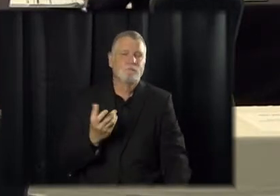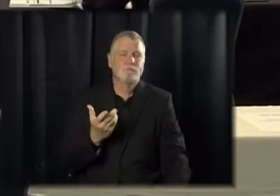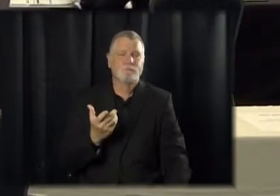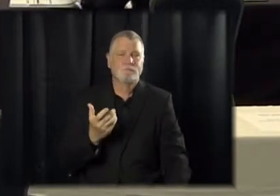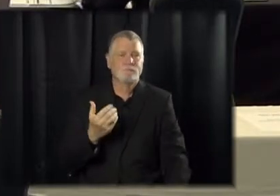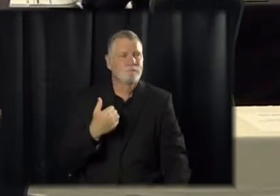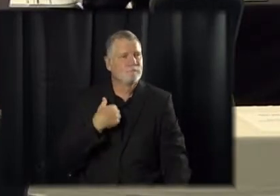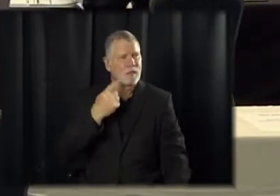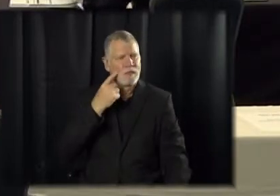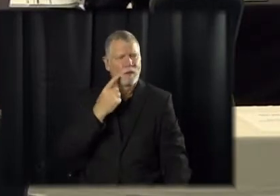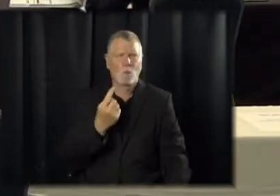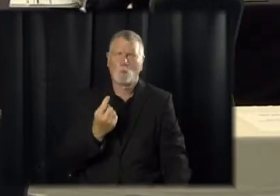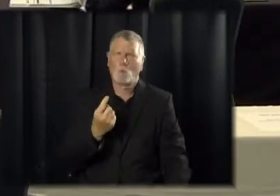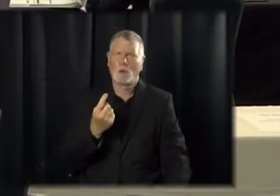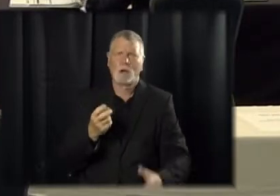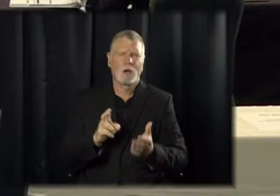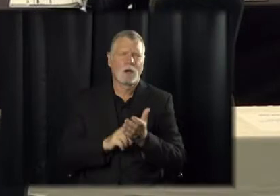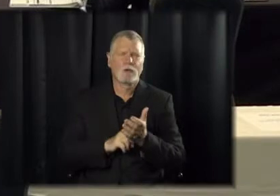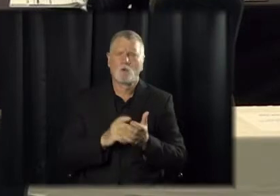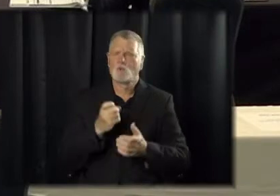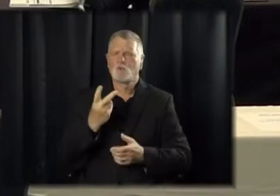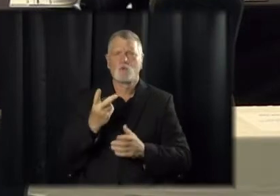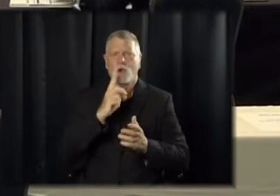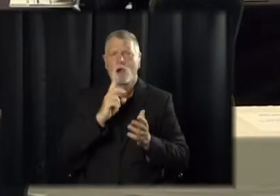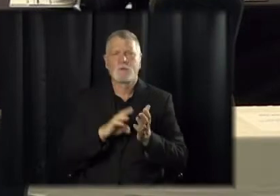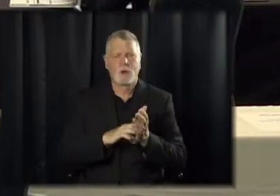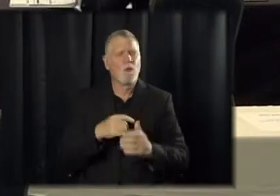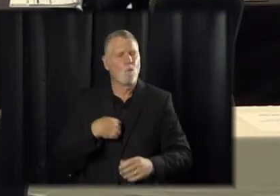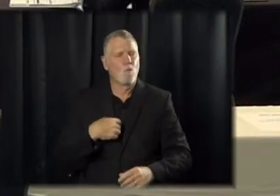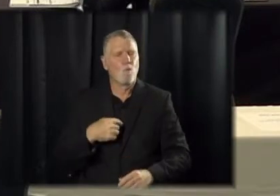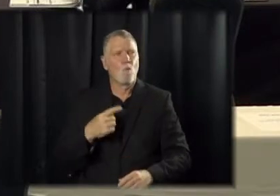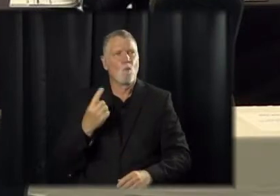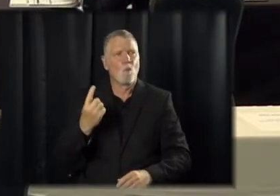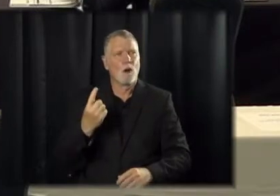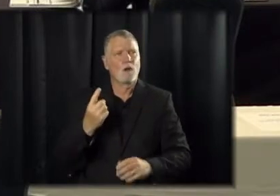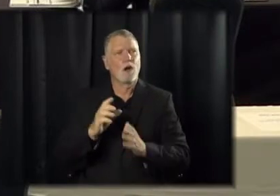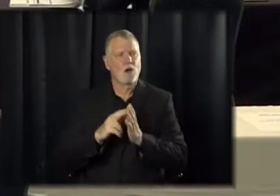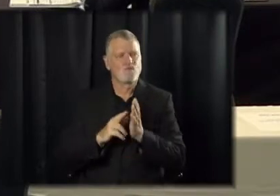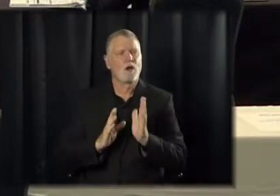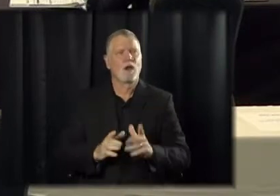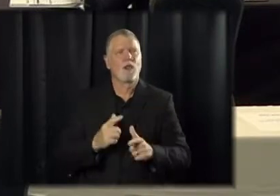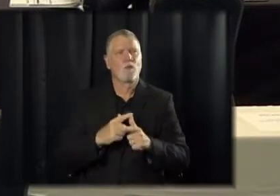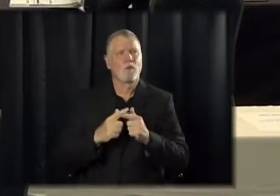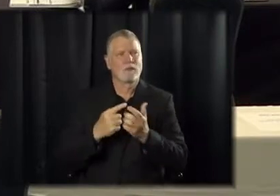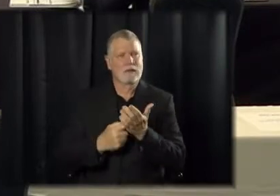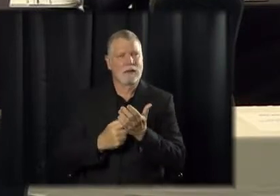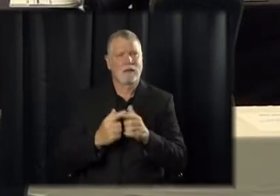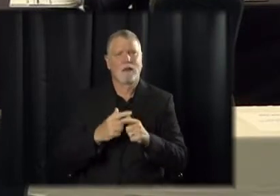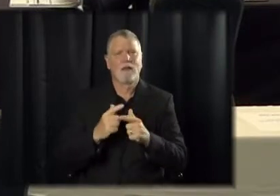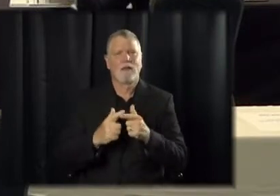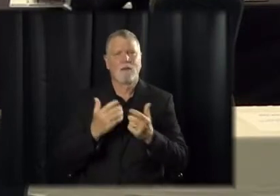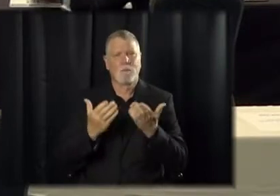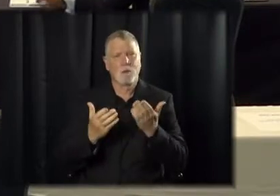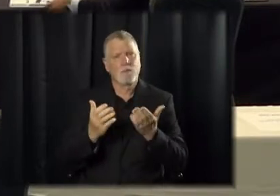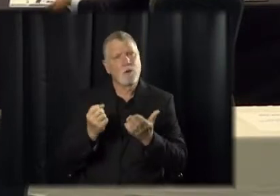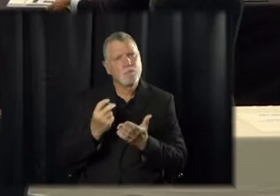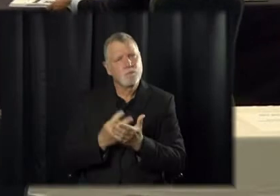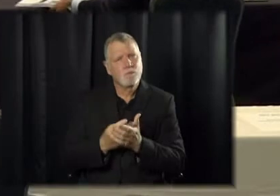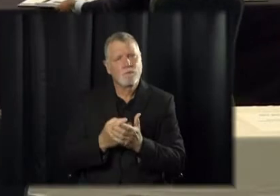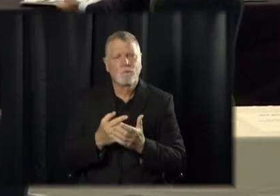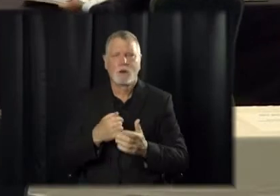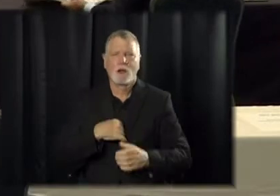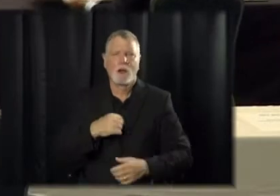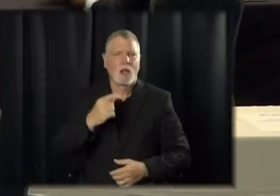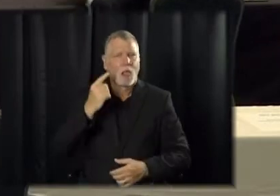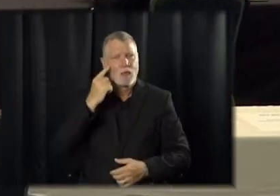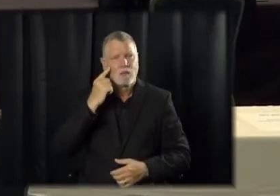one contract, one or two contracts to discuss and potentially approve. And I